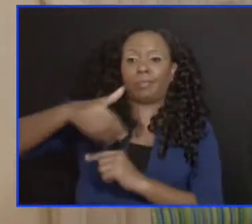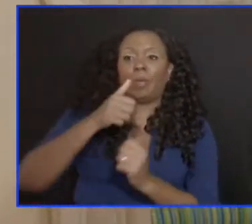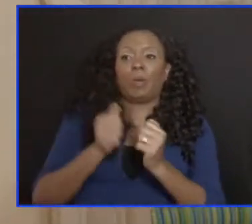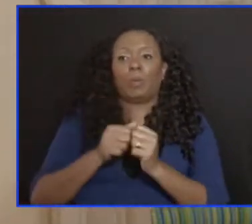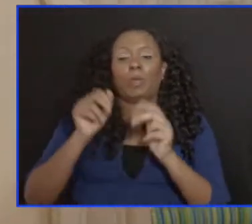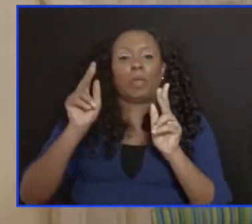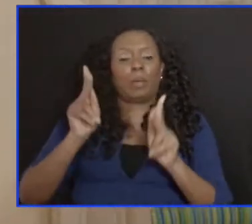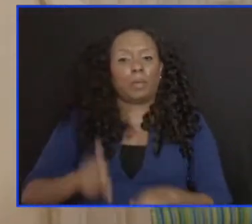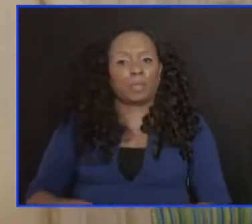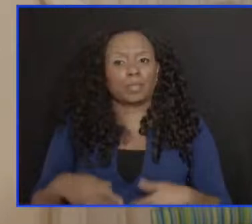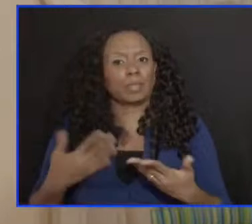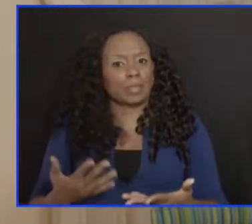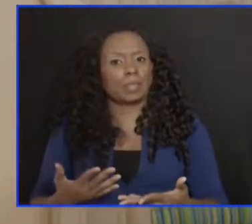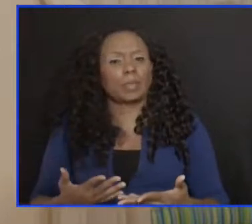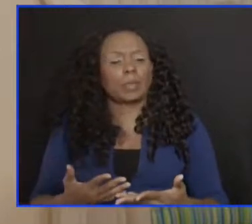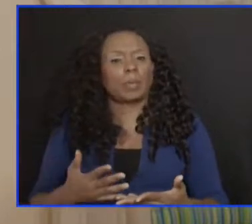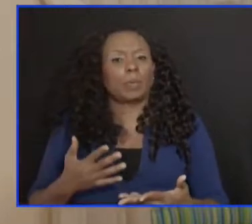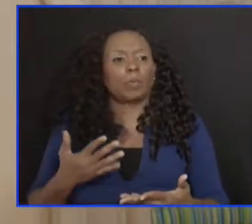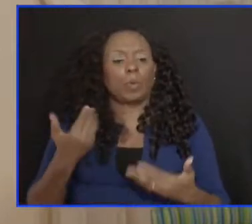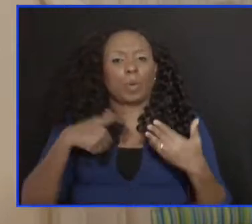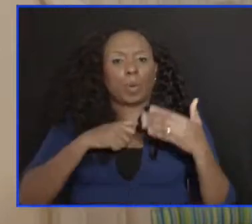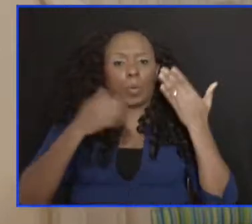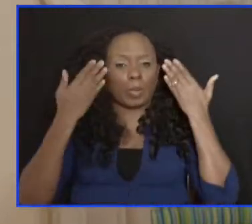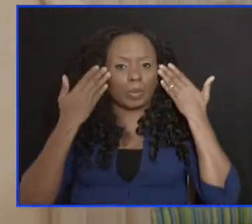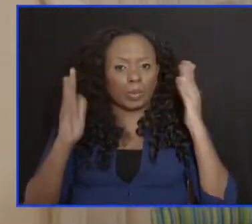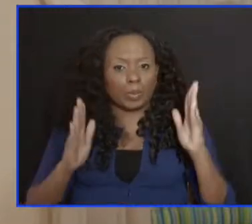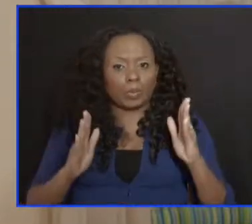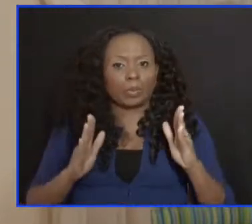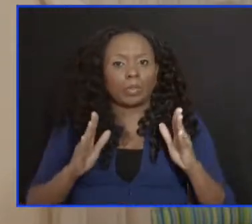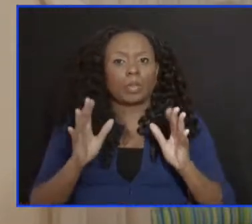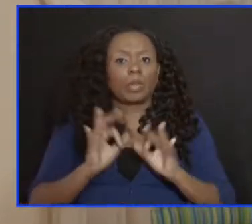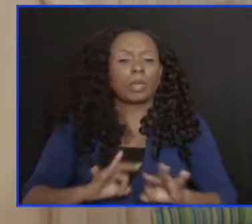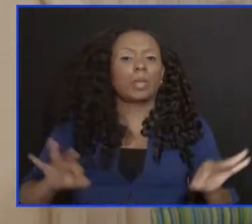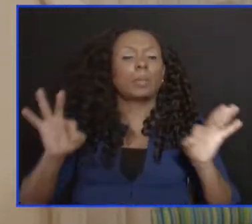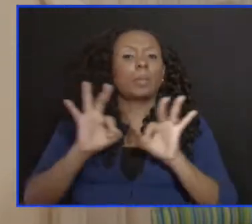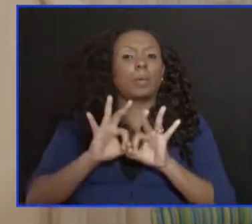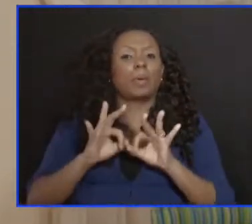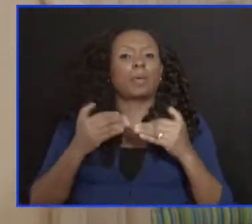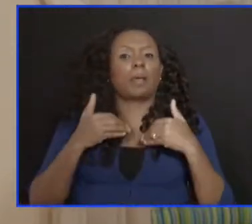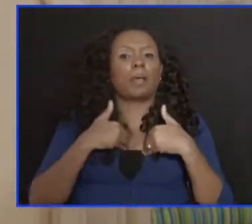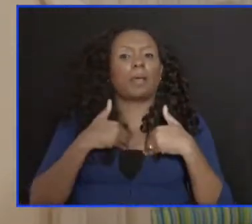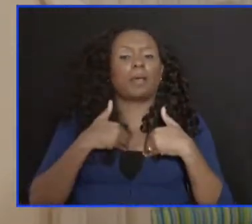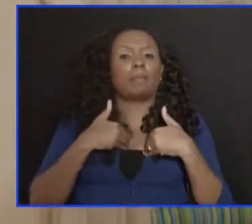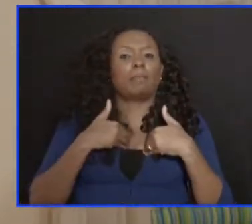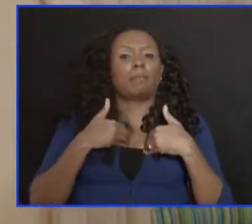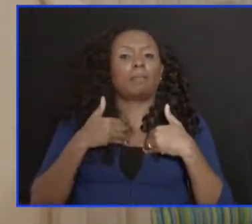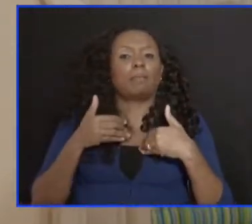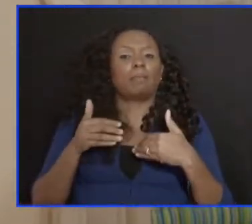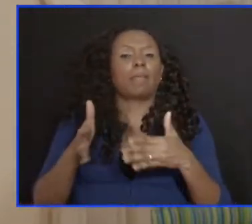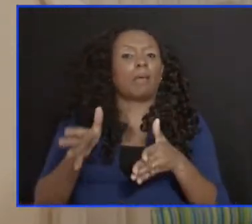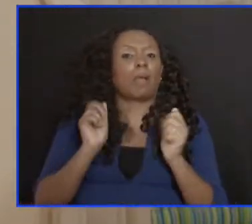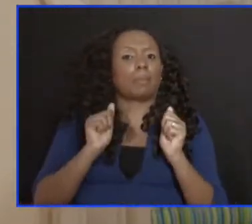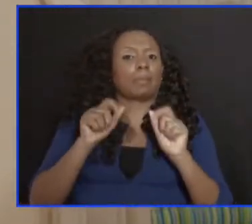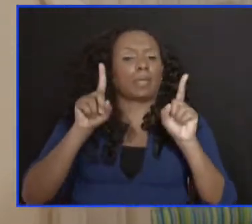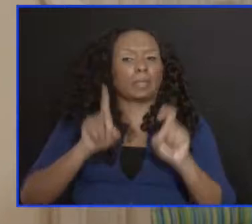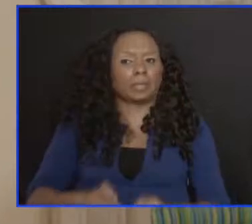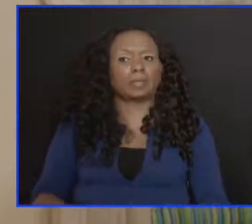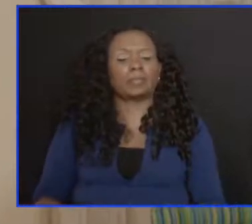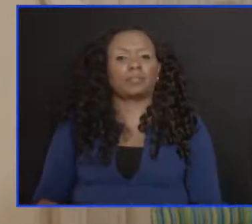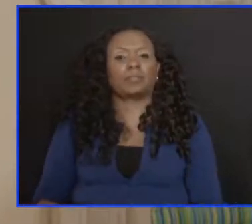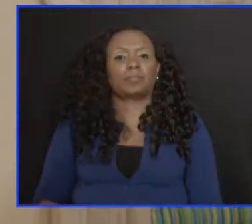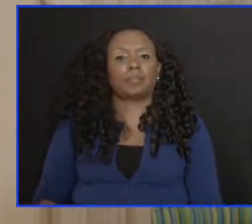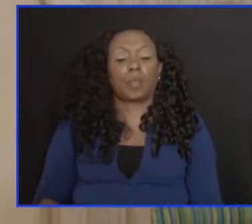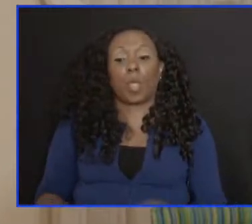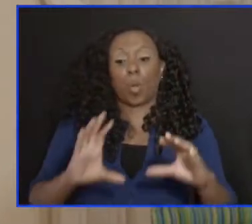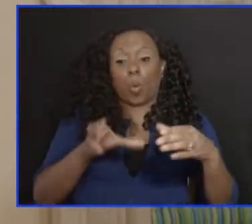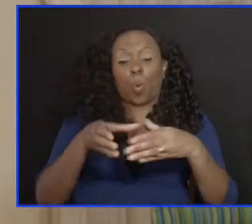have been the index case in the first place. So that is why it's important to have a starting point. We've shortened the quarantine